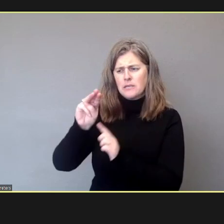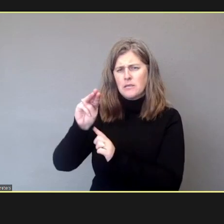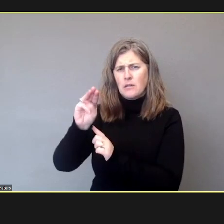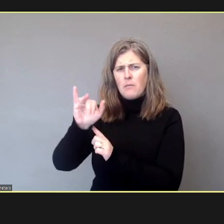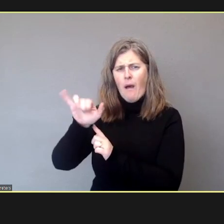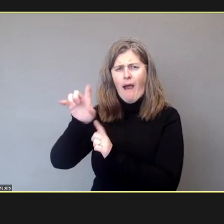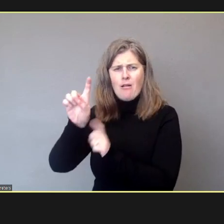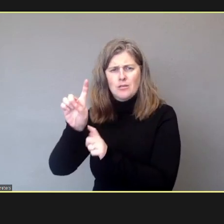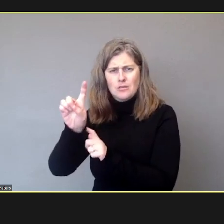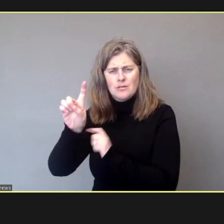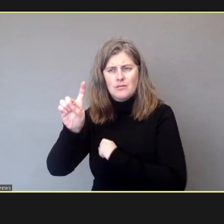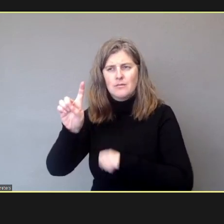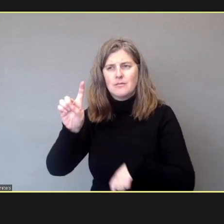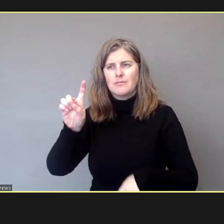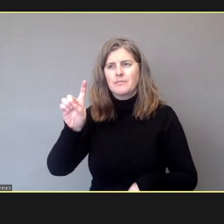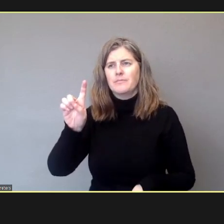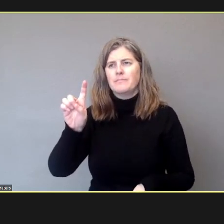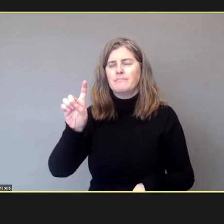mild